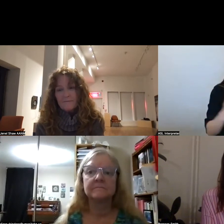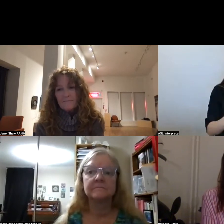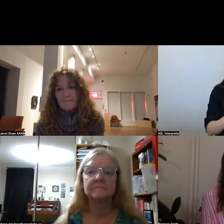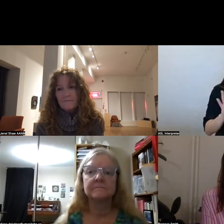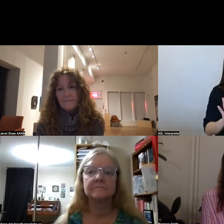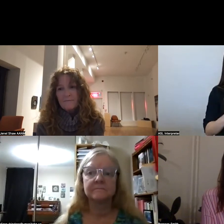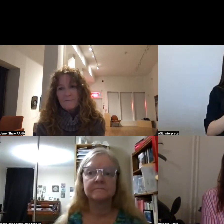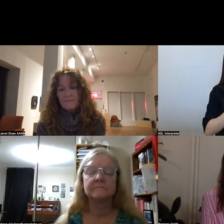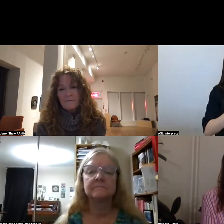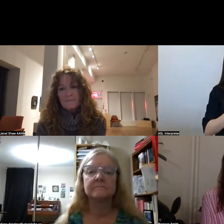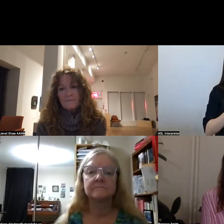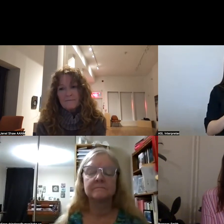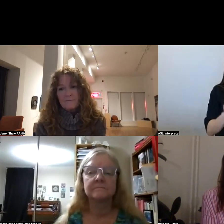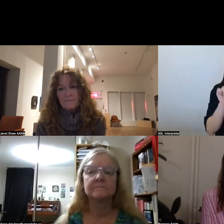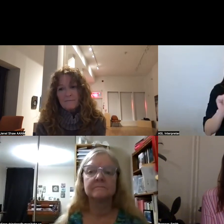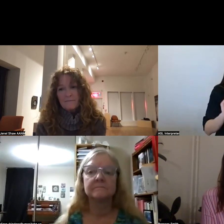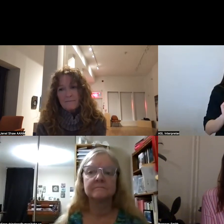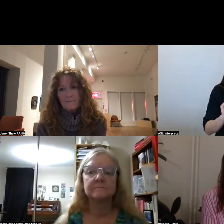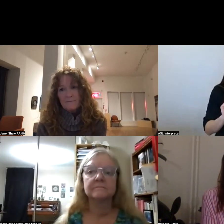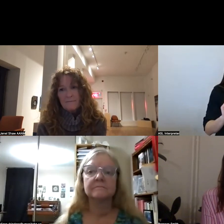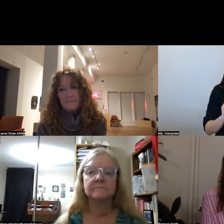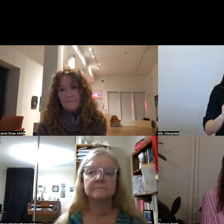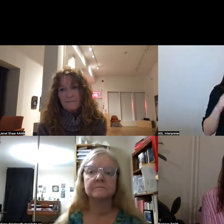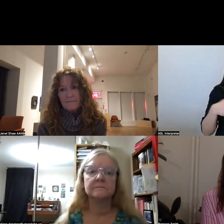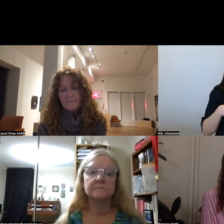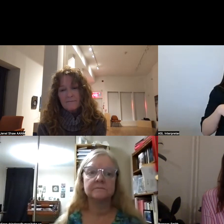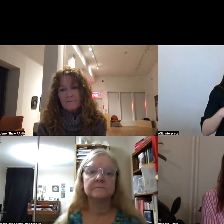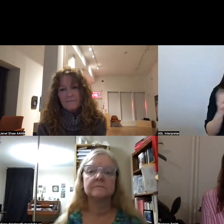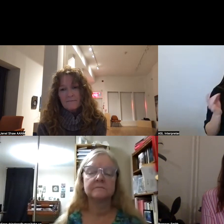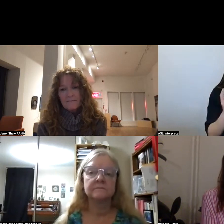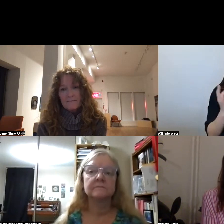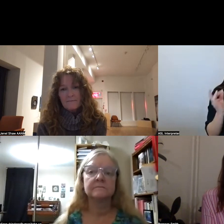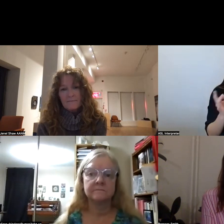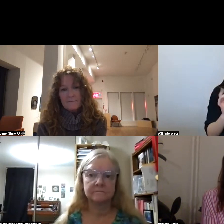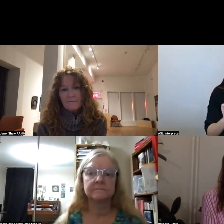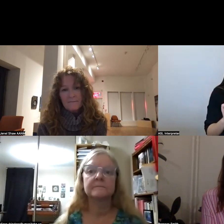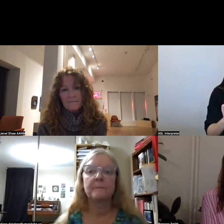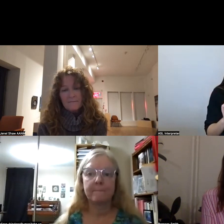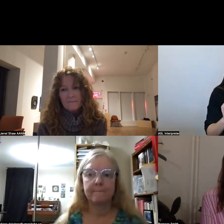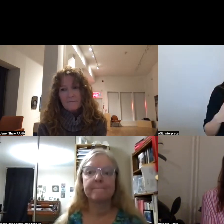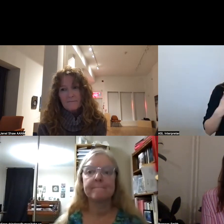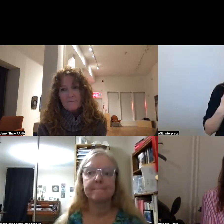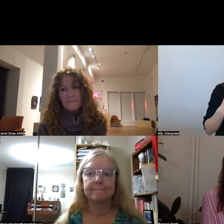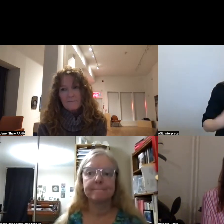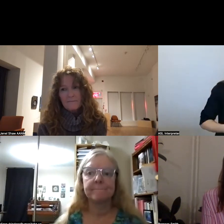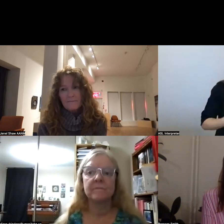one. I think it helped me survive as well, which maybe is